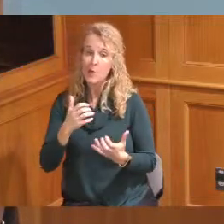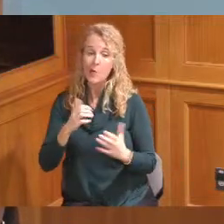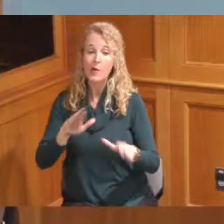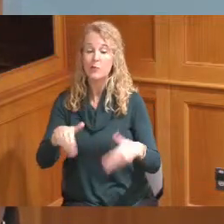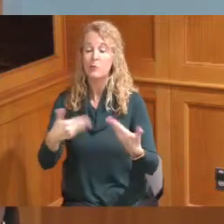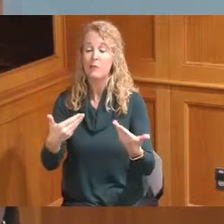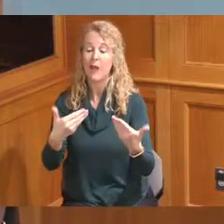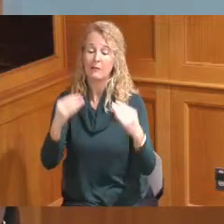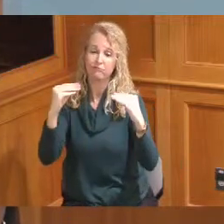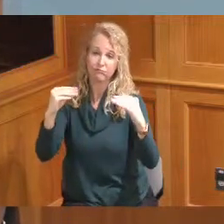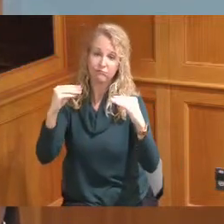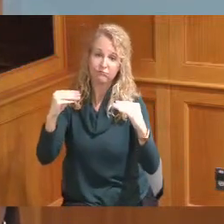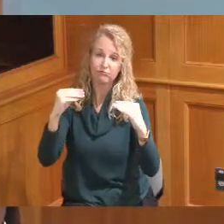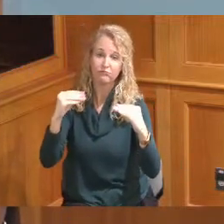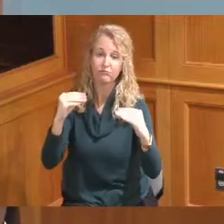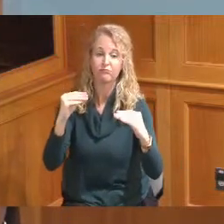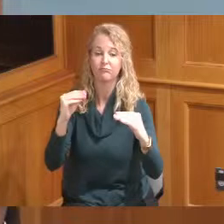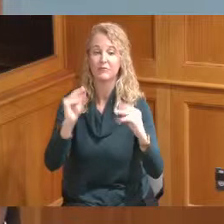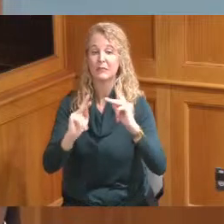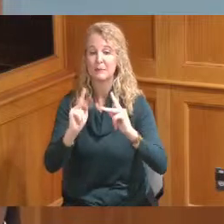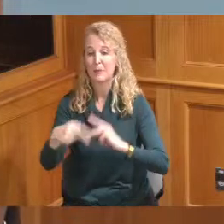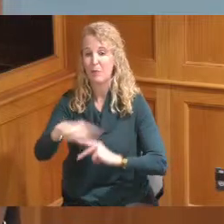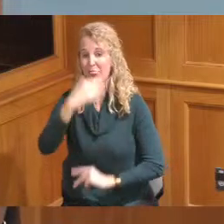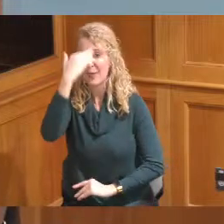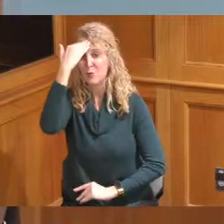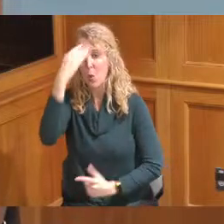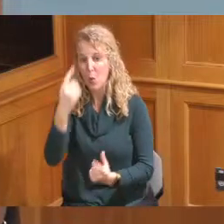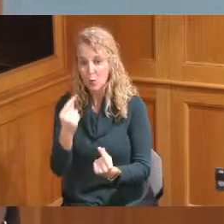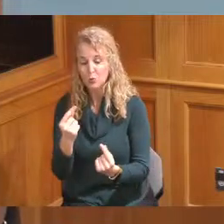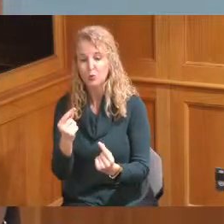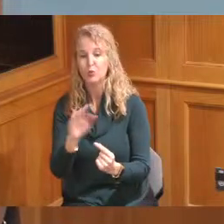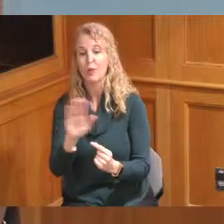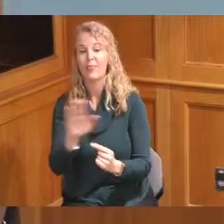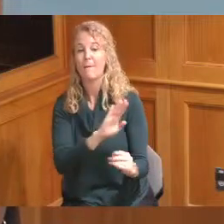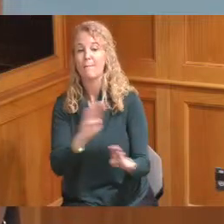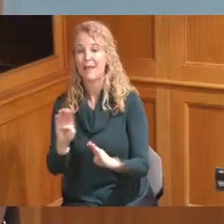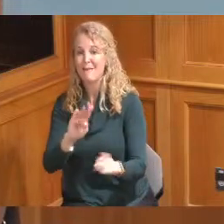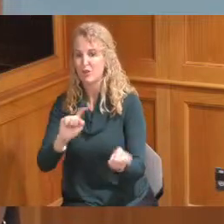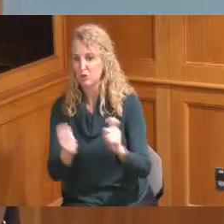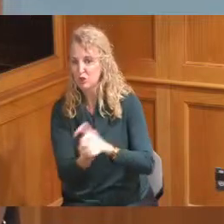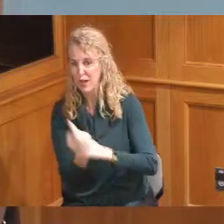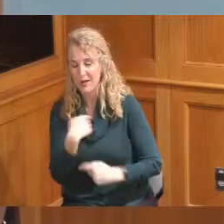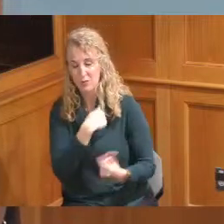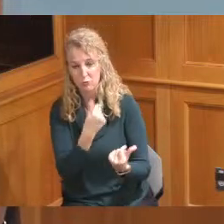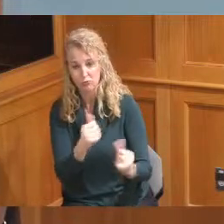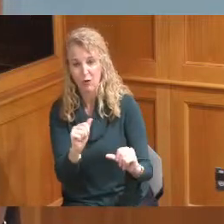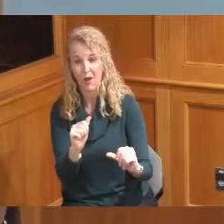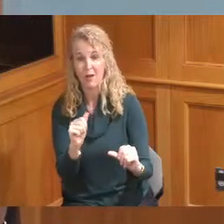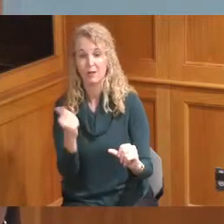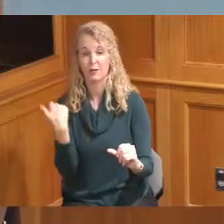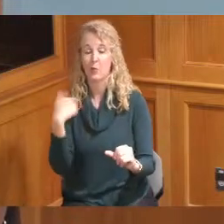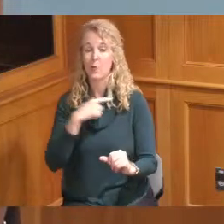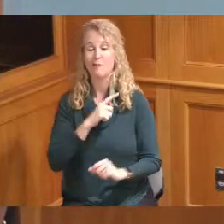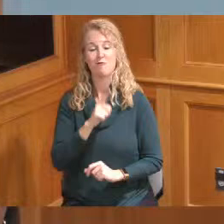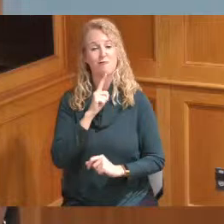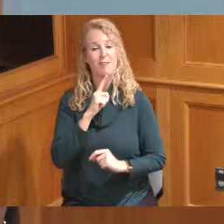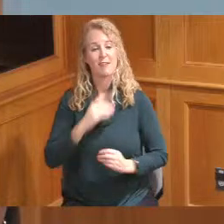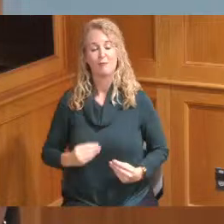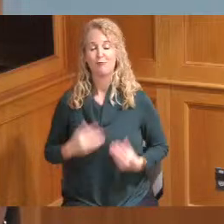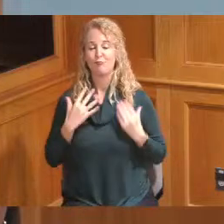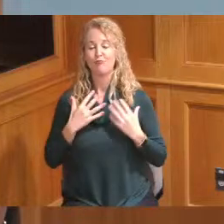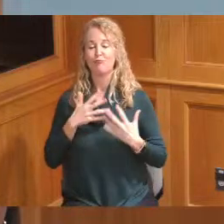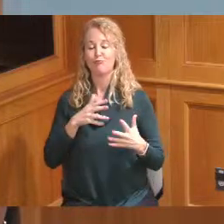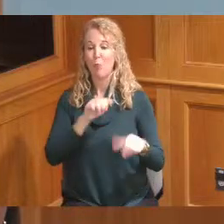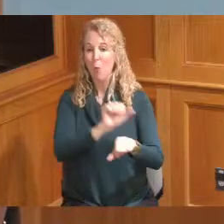educational information to enhance skills and to change behavior. Our coalition is very alive and active in schools,